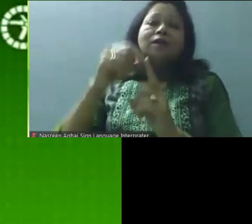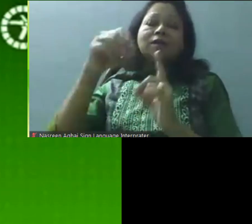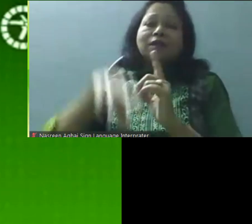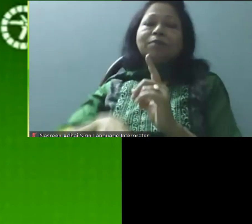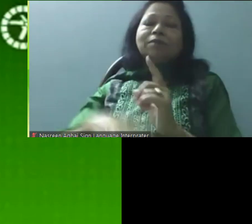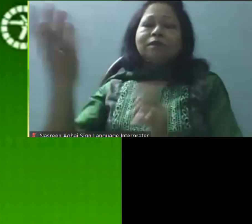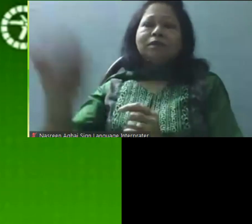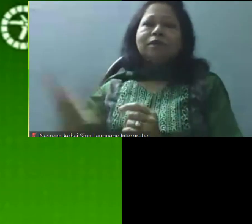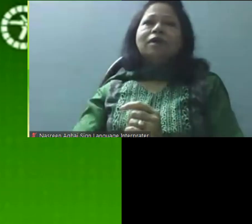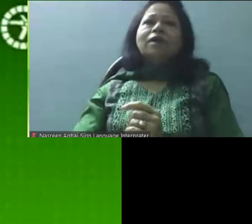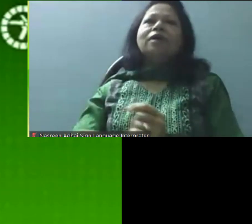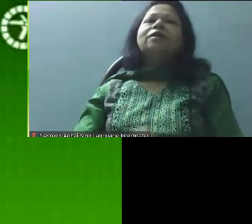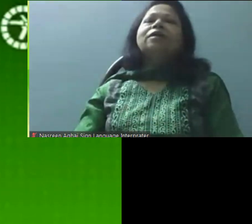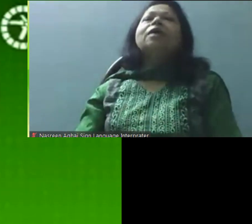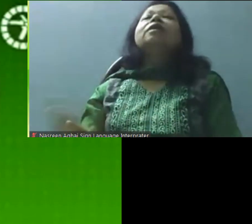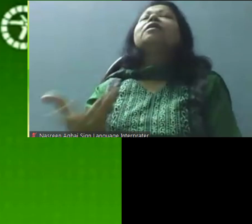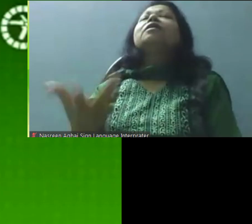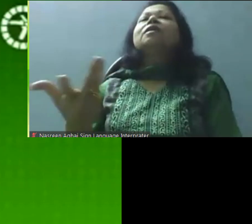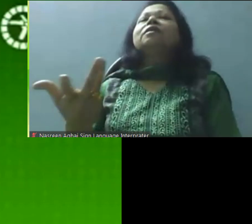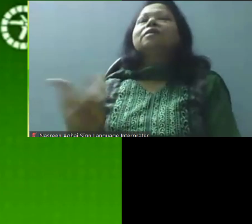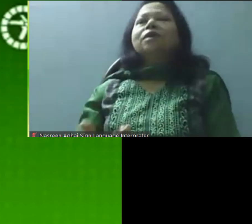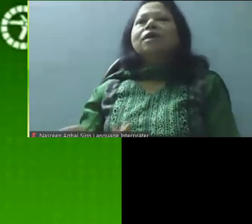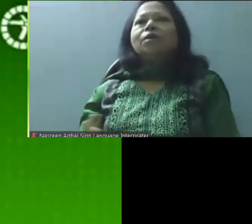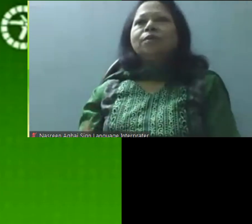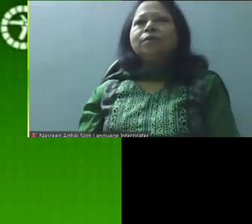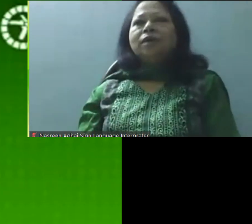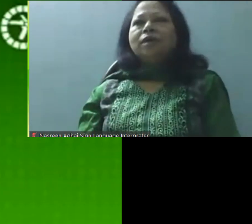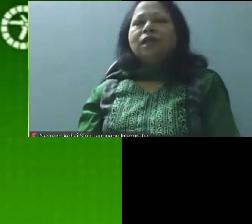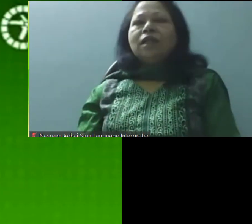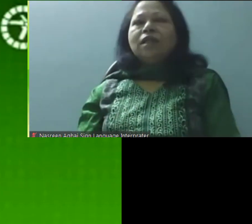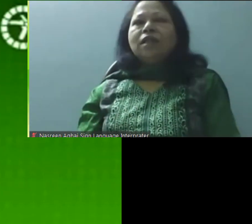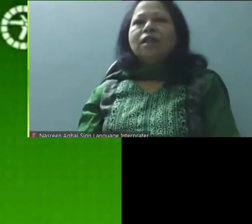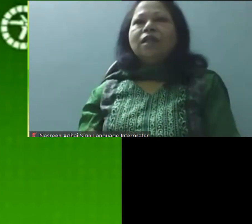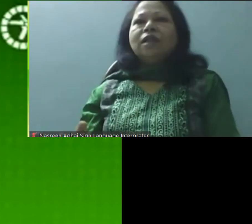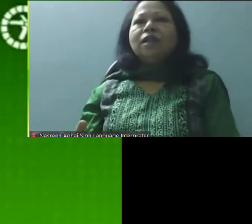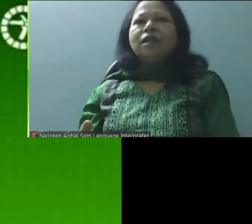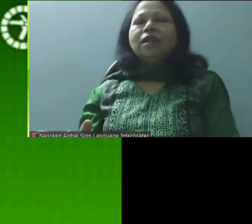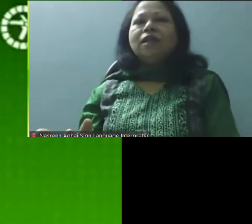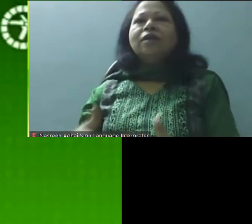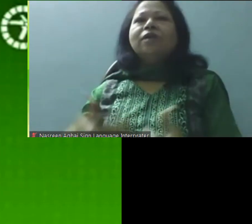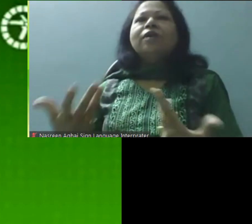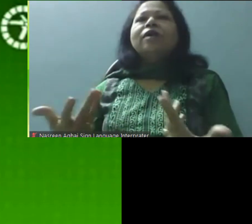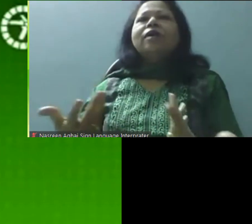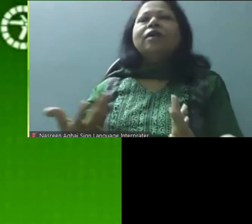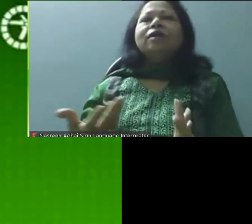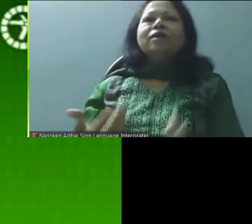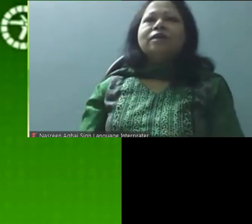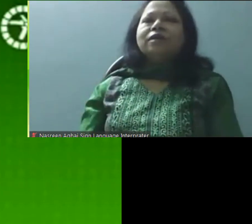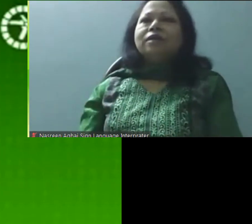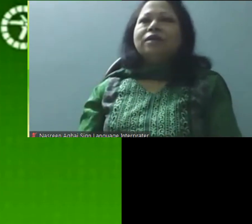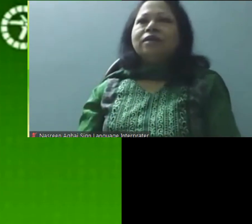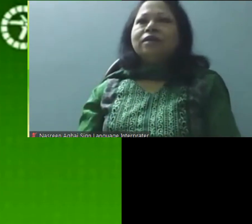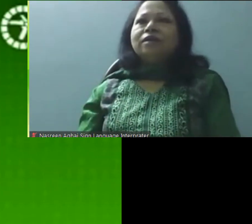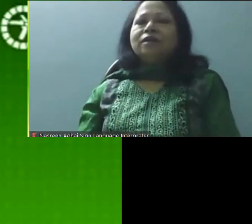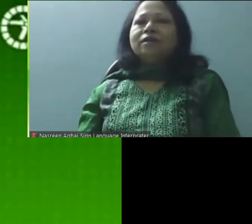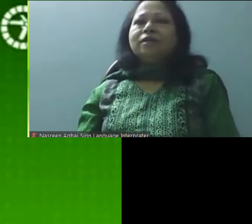with disabilities were there, and how they may have been made all the more important subsequently by